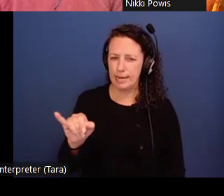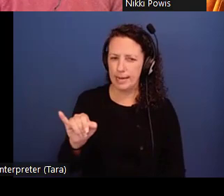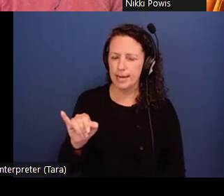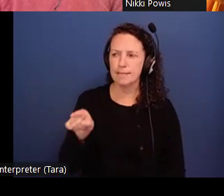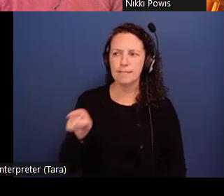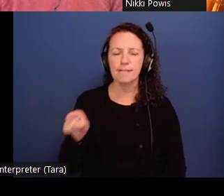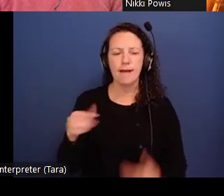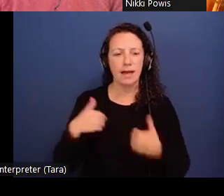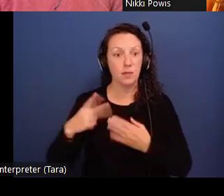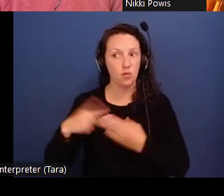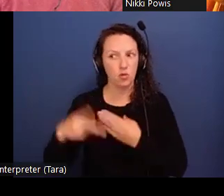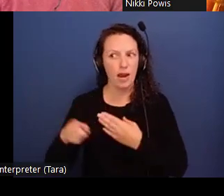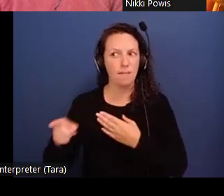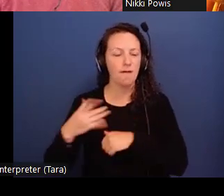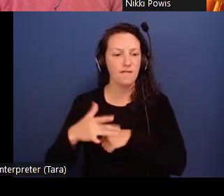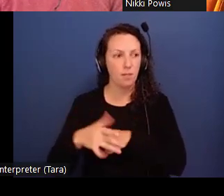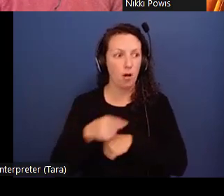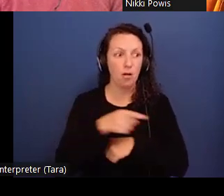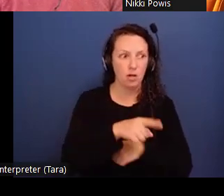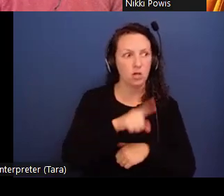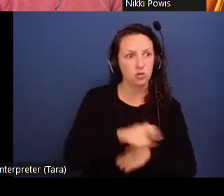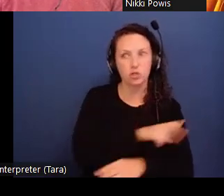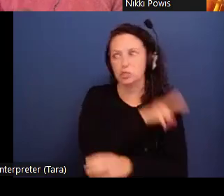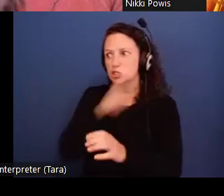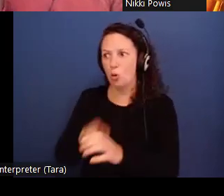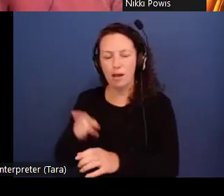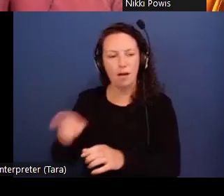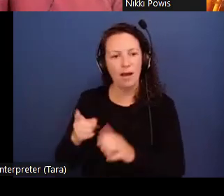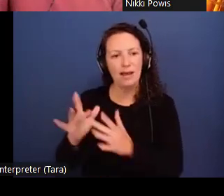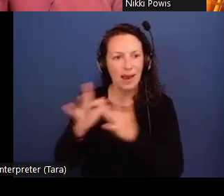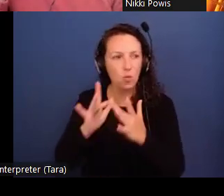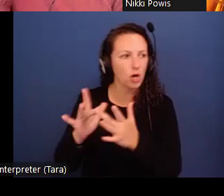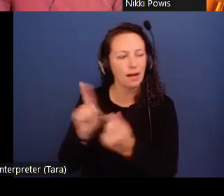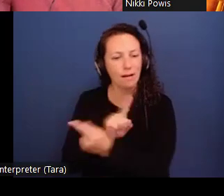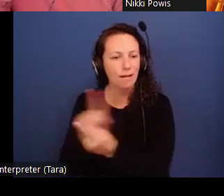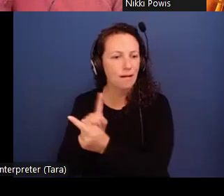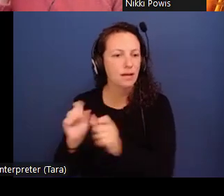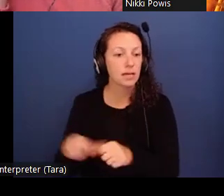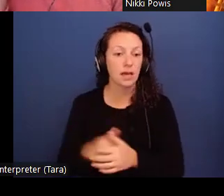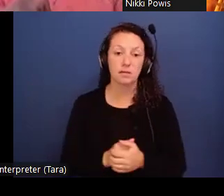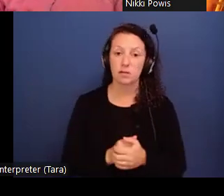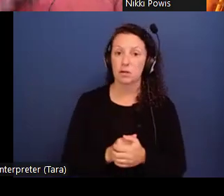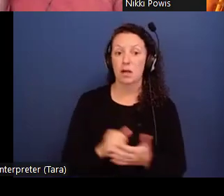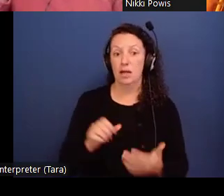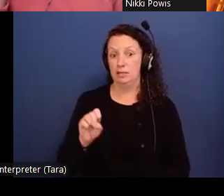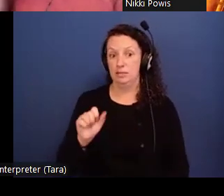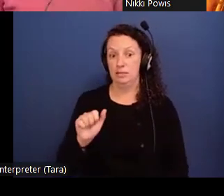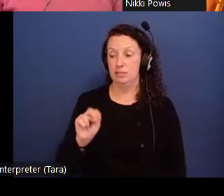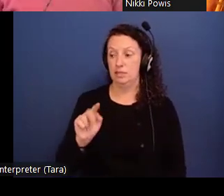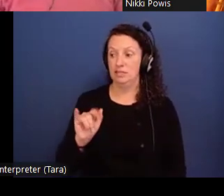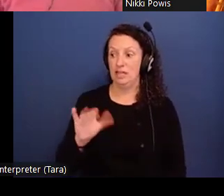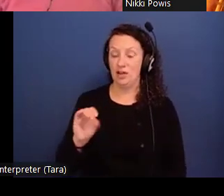now. Go join their networking session. We also do partner, like San Diego said, if we have a